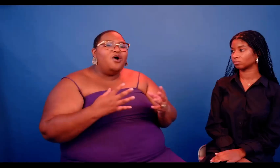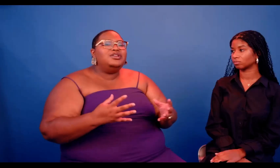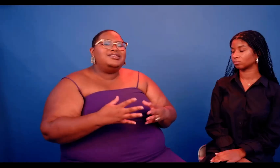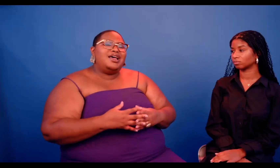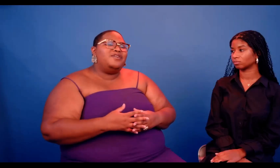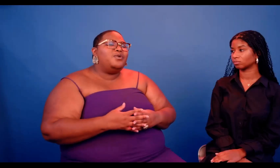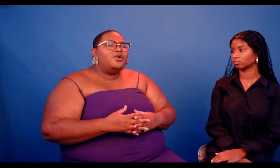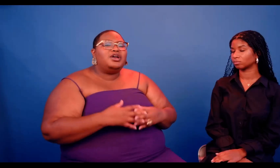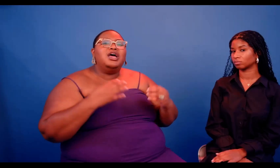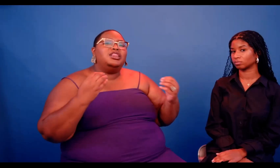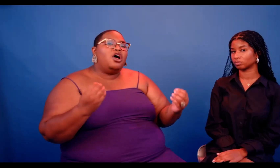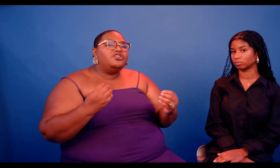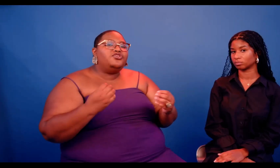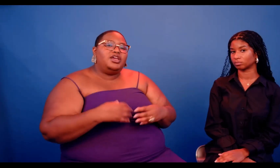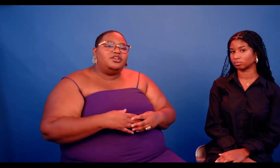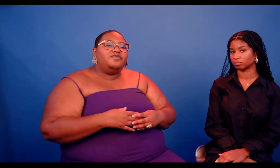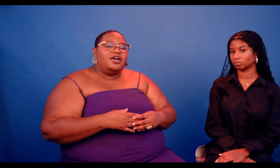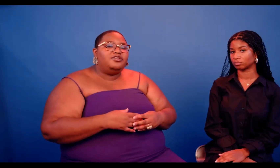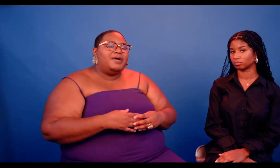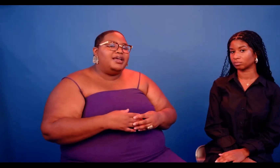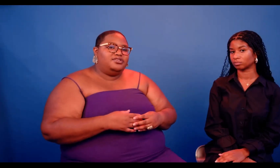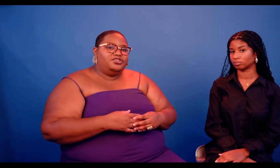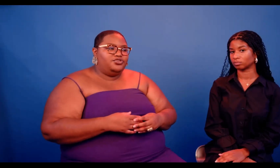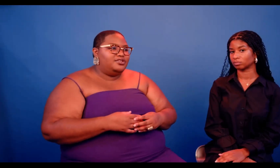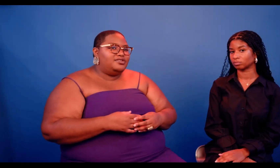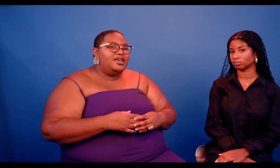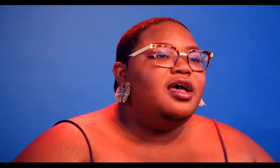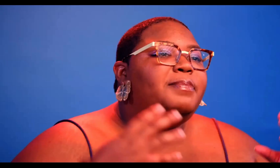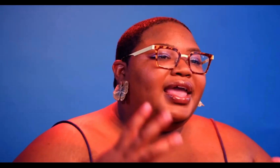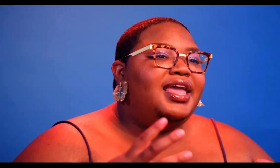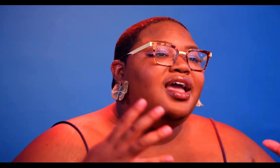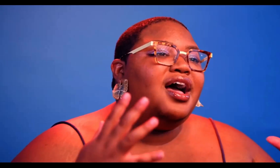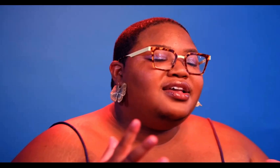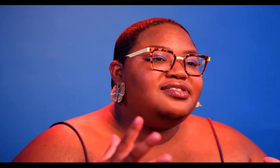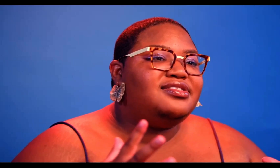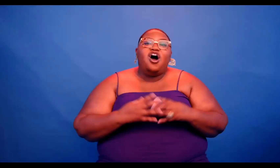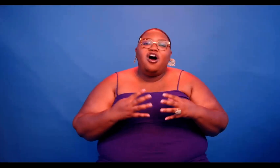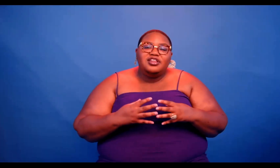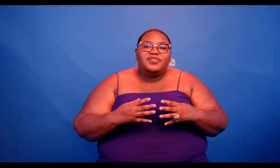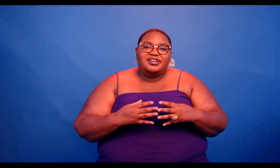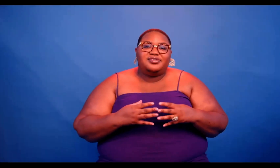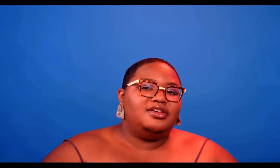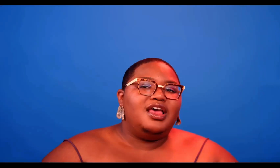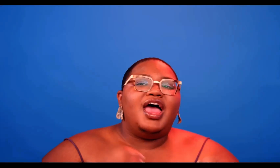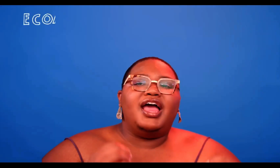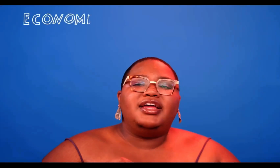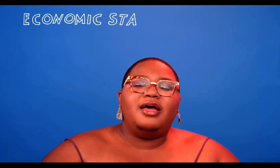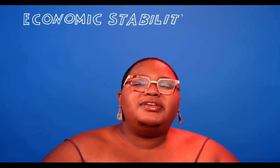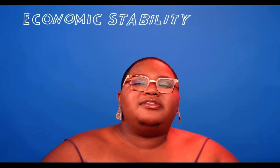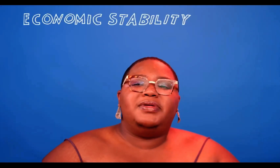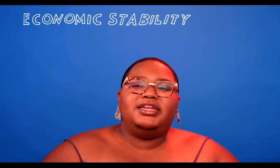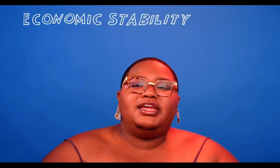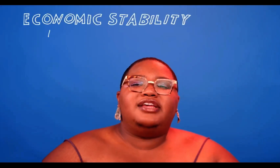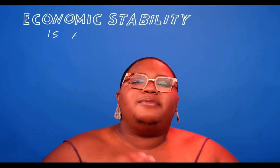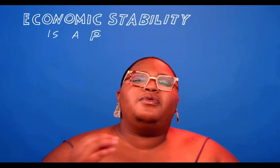world, only to have our work largely undervalued by institutions. Pay us, all of us.